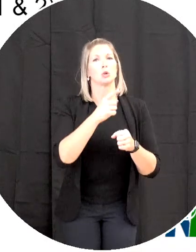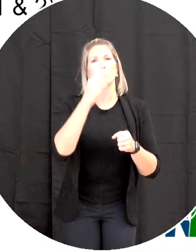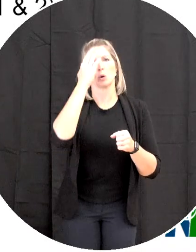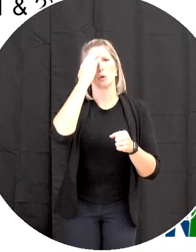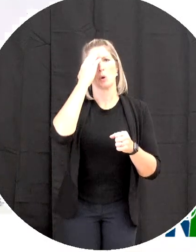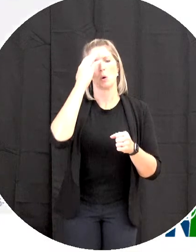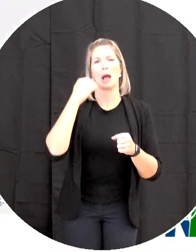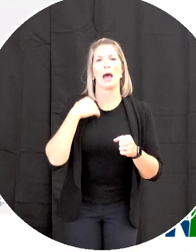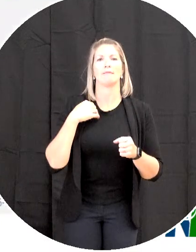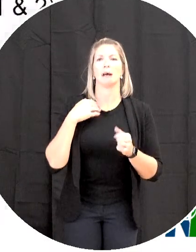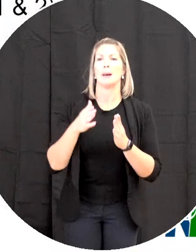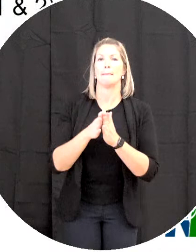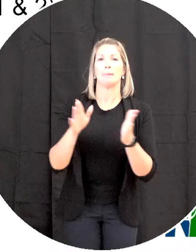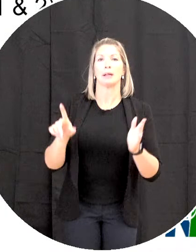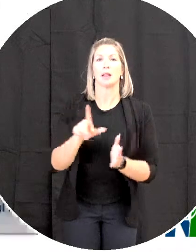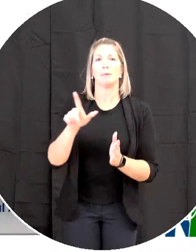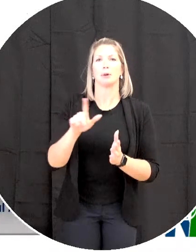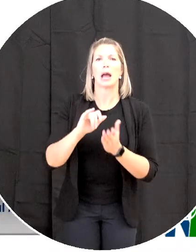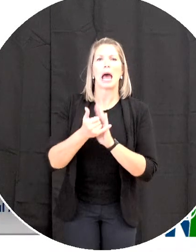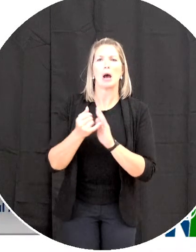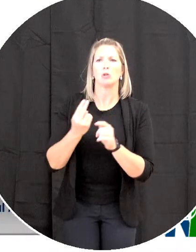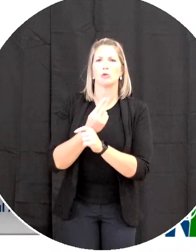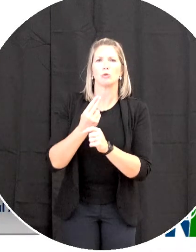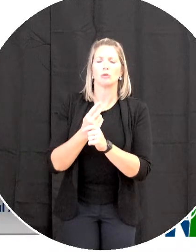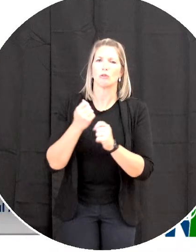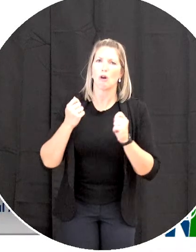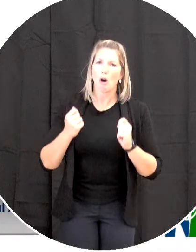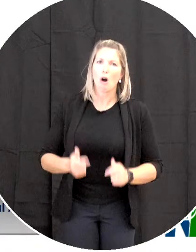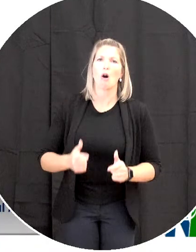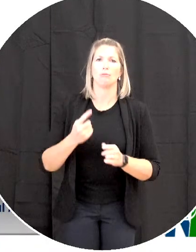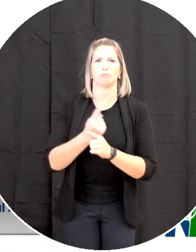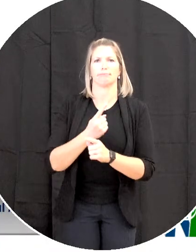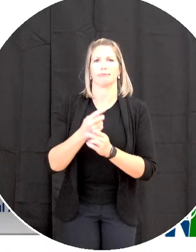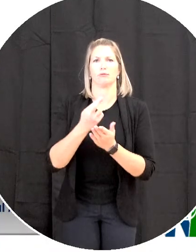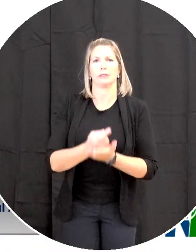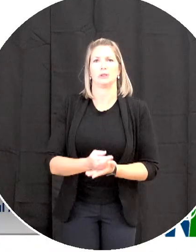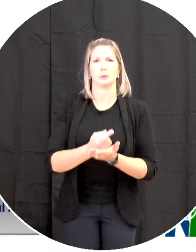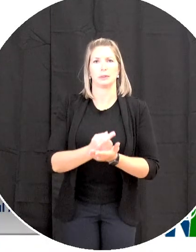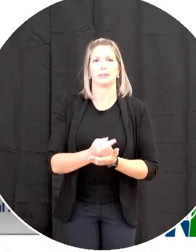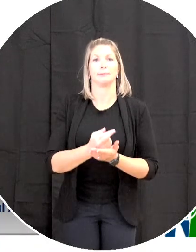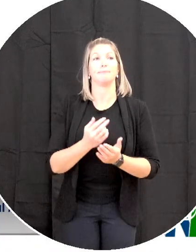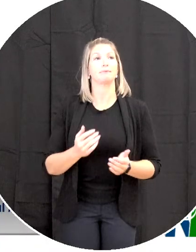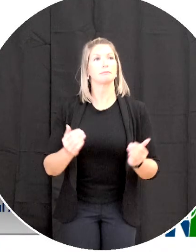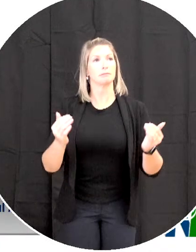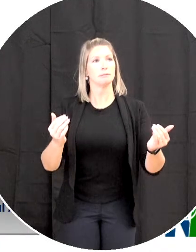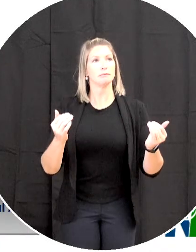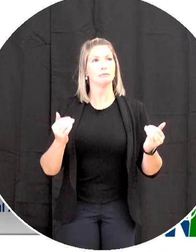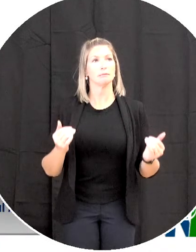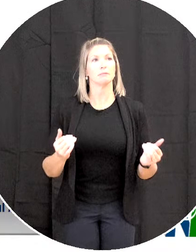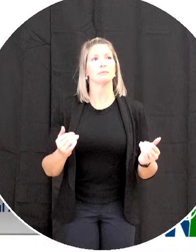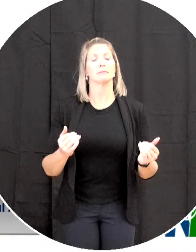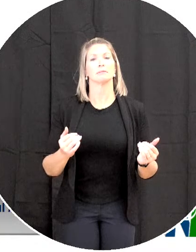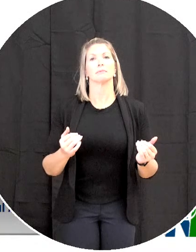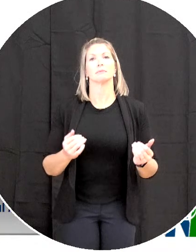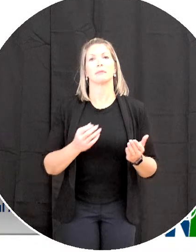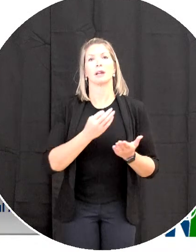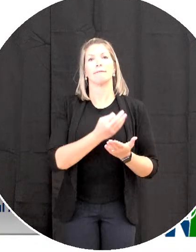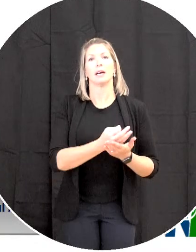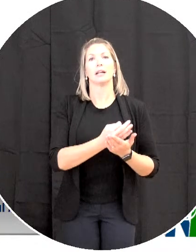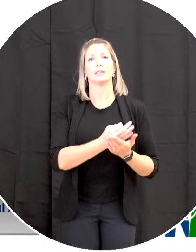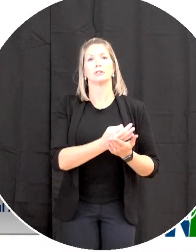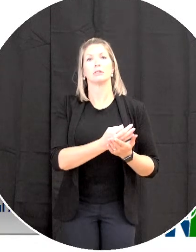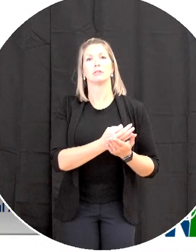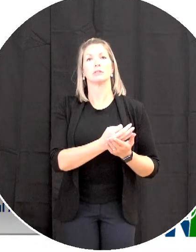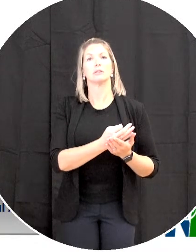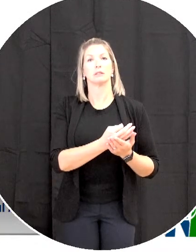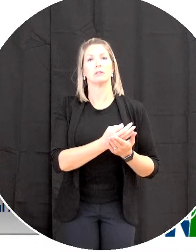library. In the area of the Kayenta system, as you know, we acquired this earlier in this